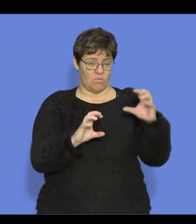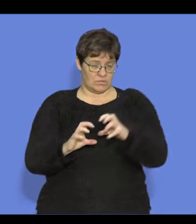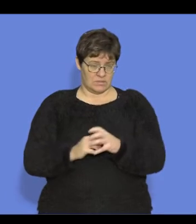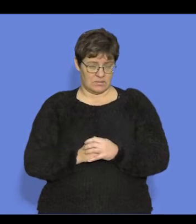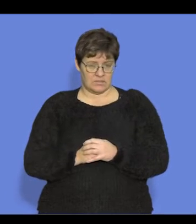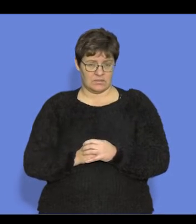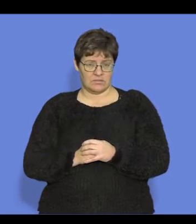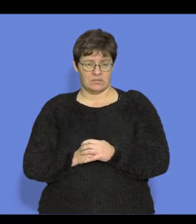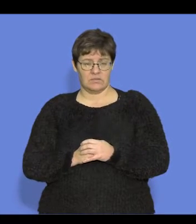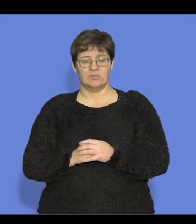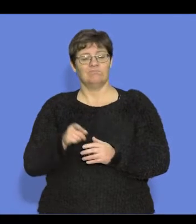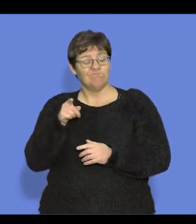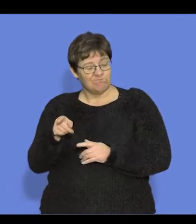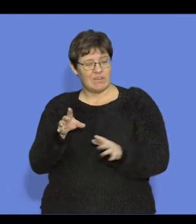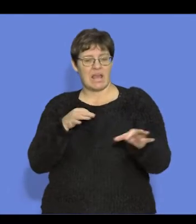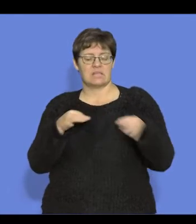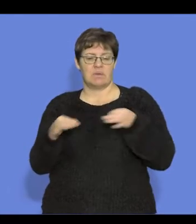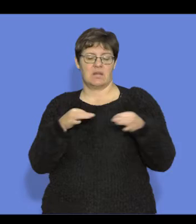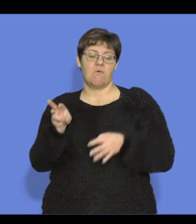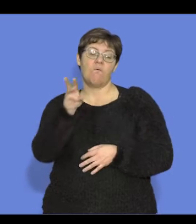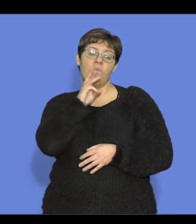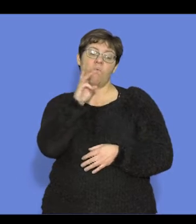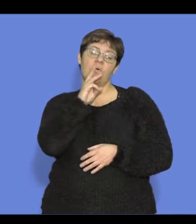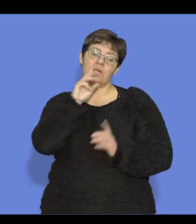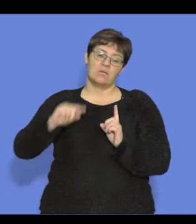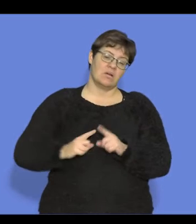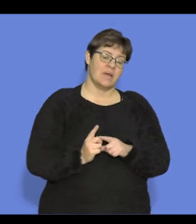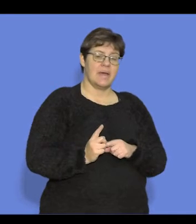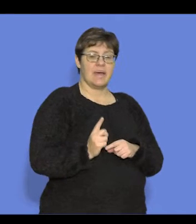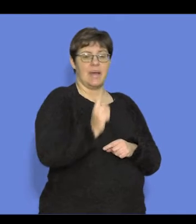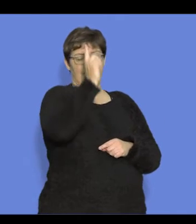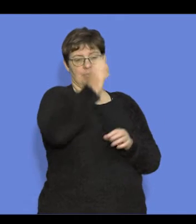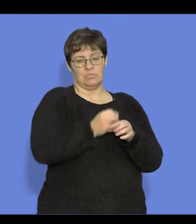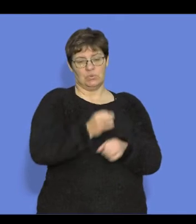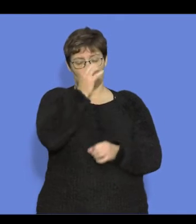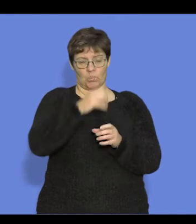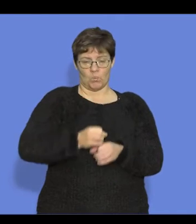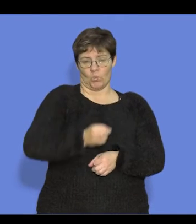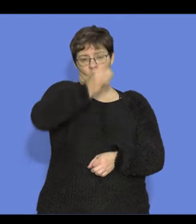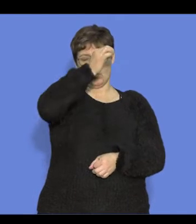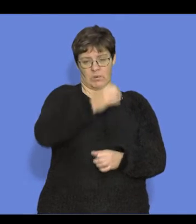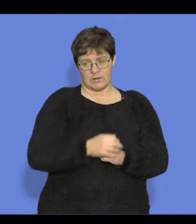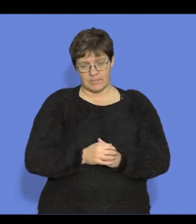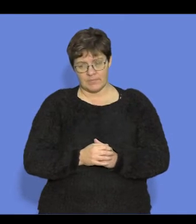And that explains why water moves up narrow tubes.